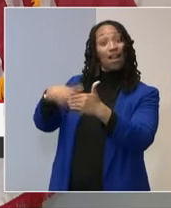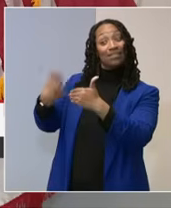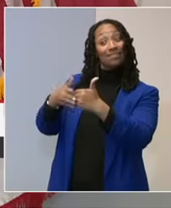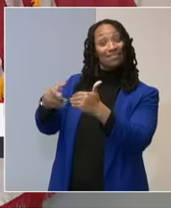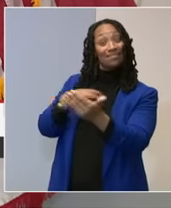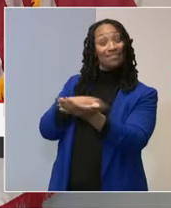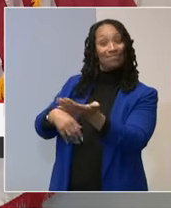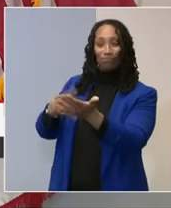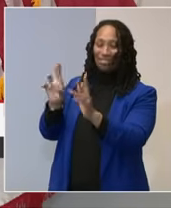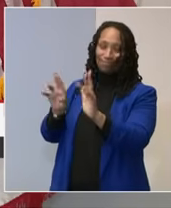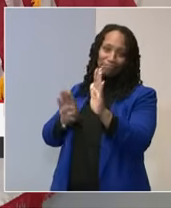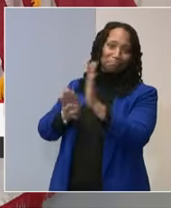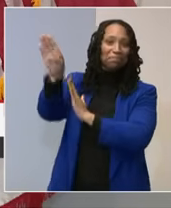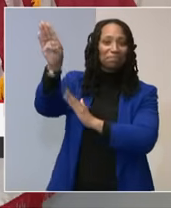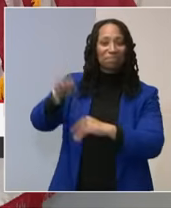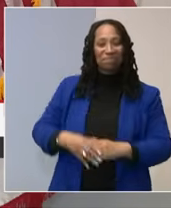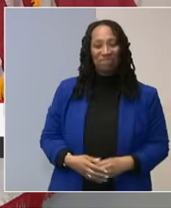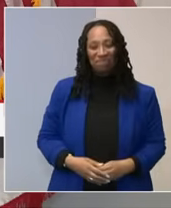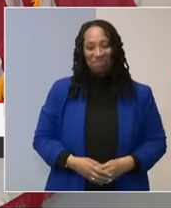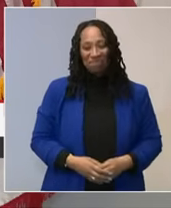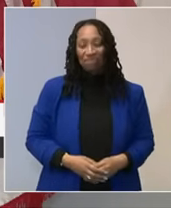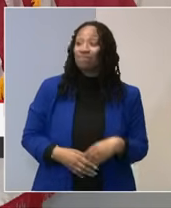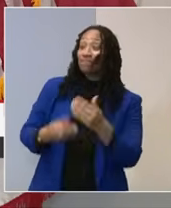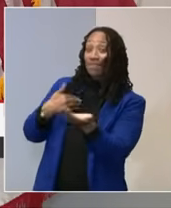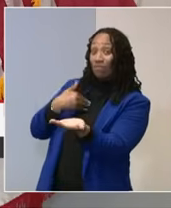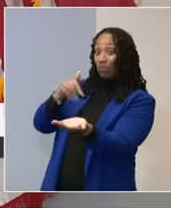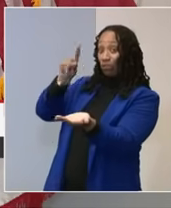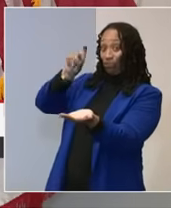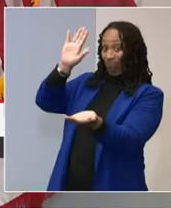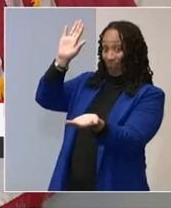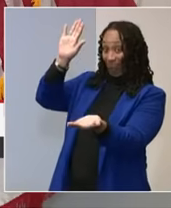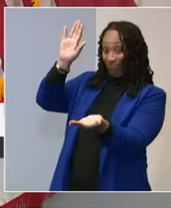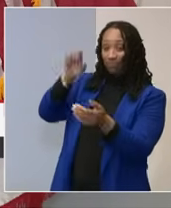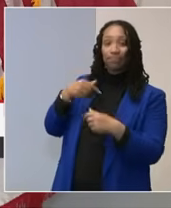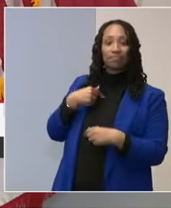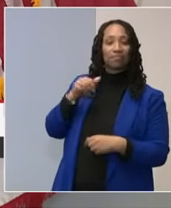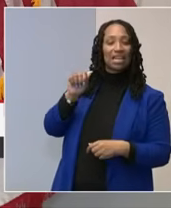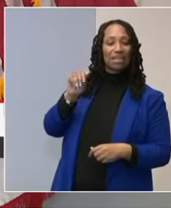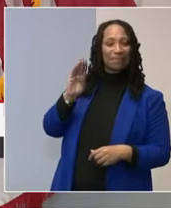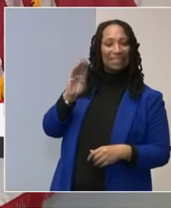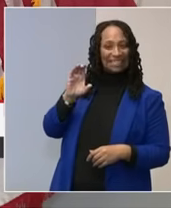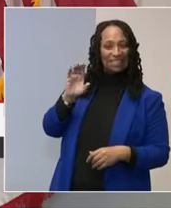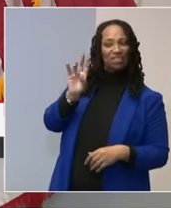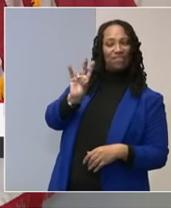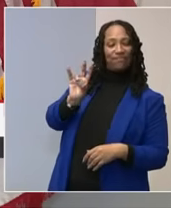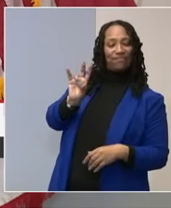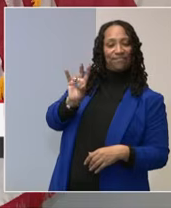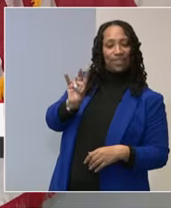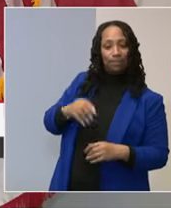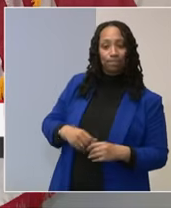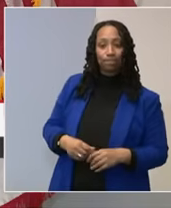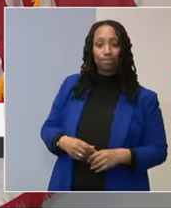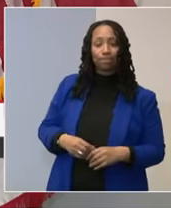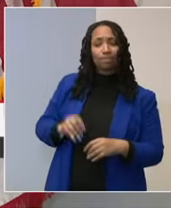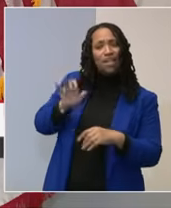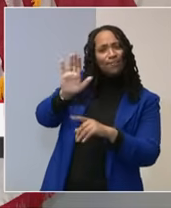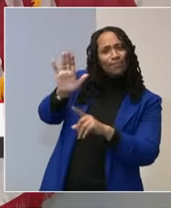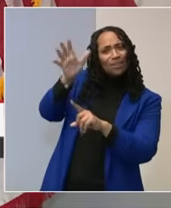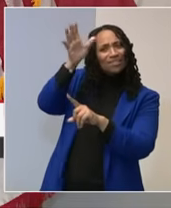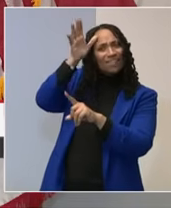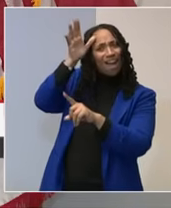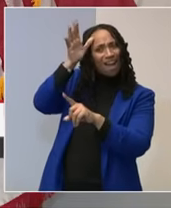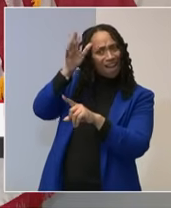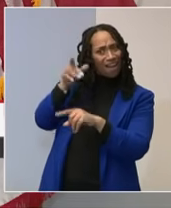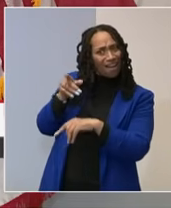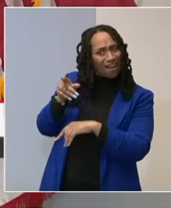Good afternoon, Mayor. Good Felicia afternoon. Ashley, ABC 7. Your father was heavily involved in civic engagement. What was it like for you to carry on his